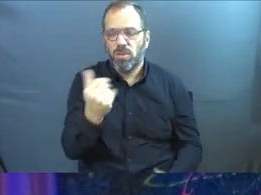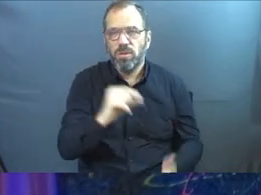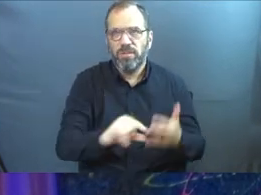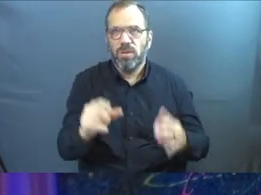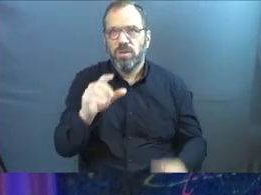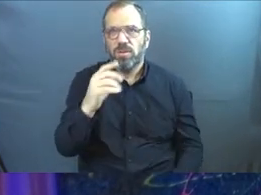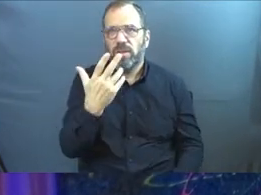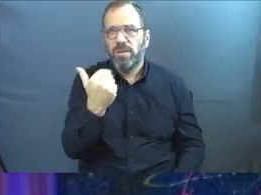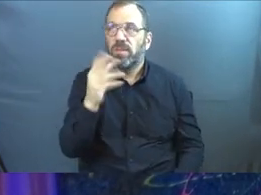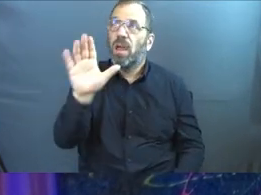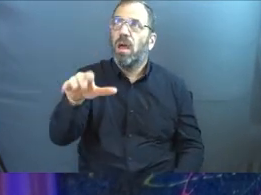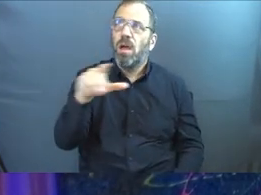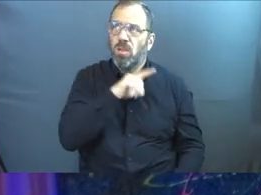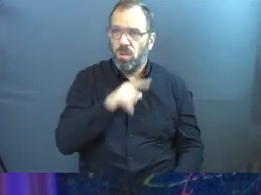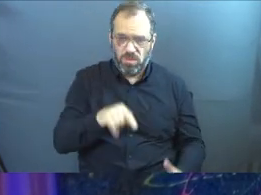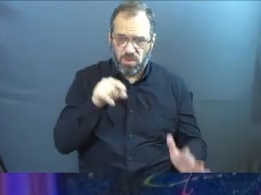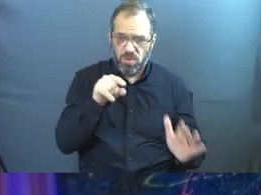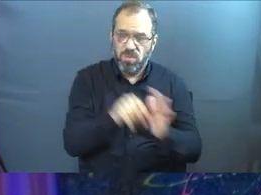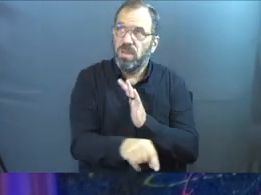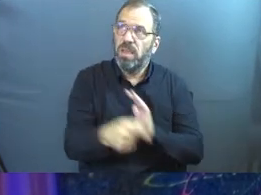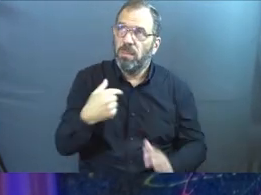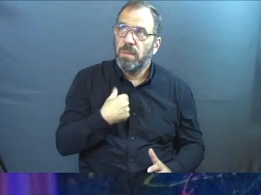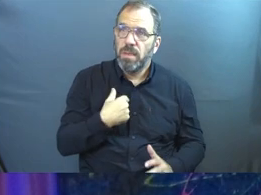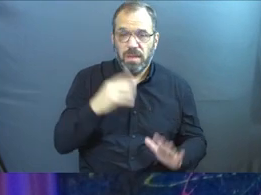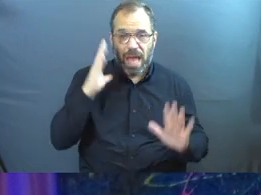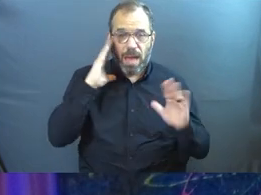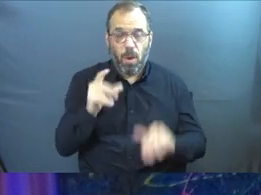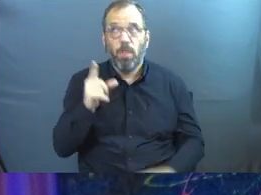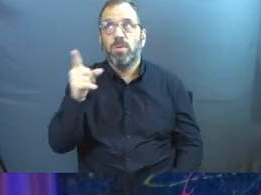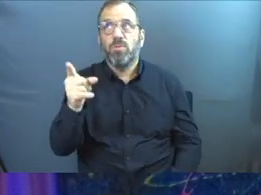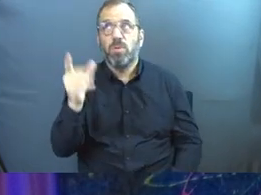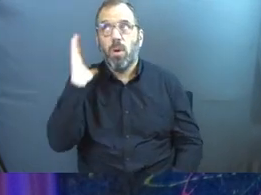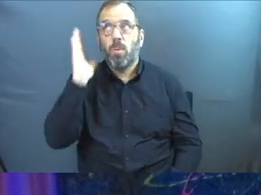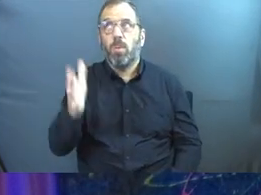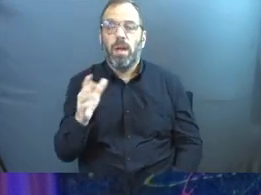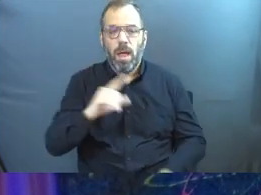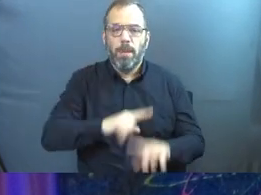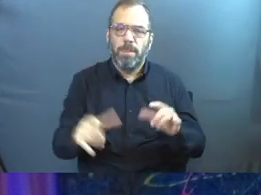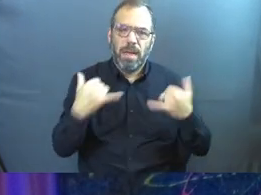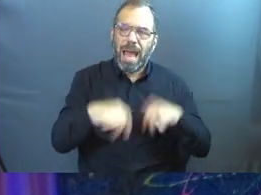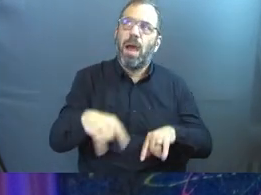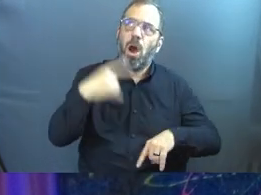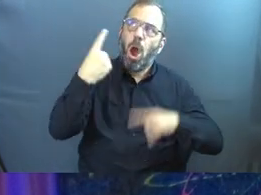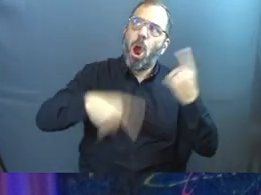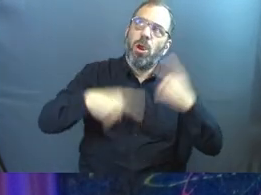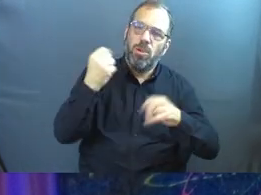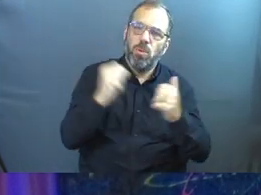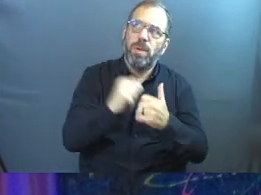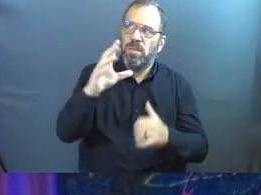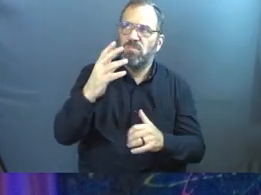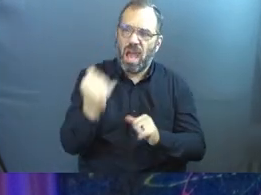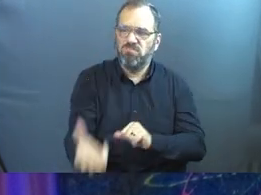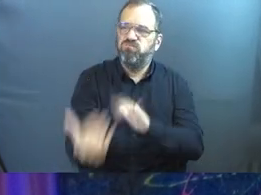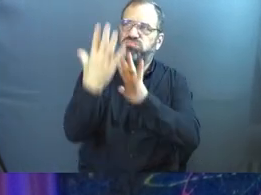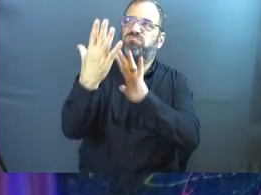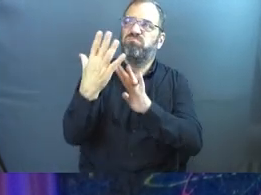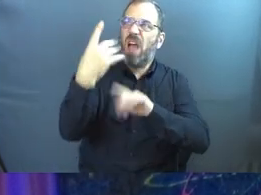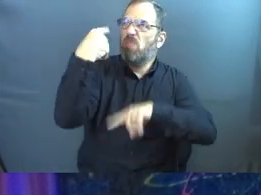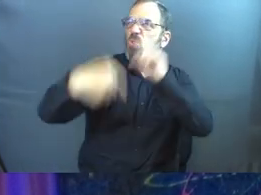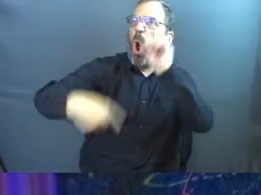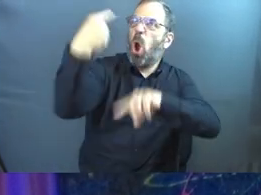Job 13:15, he says, though you slay me, God, I will hope in you. Yet I will argue my ways to your face, he